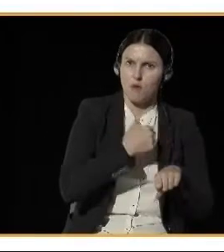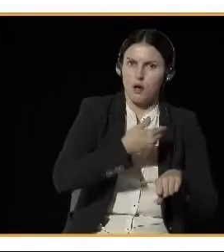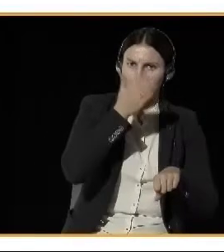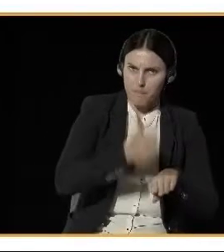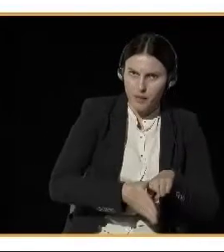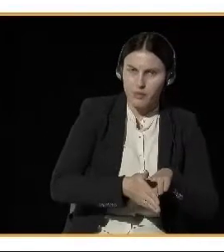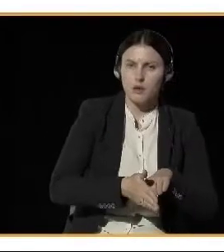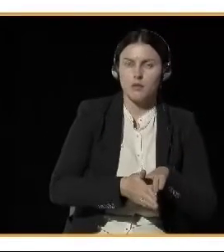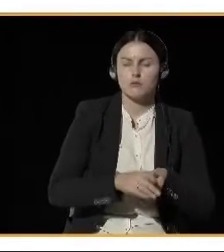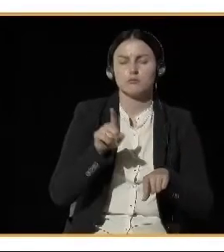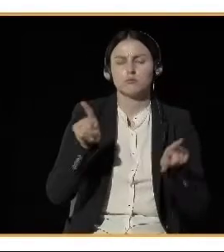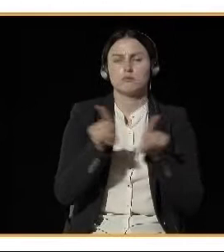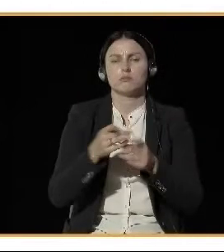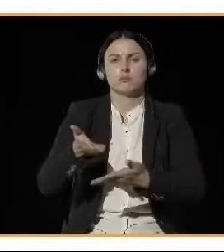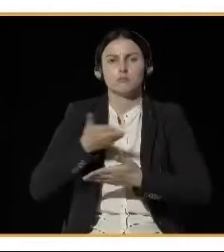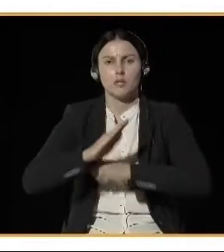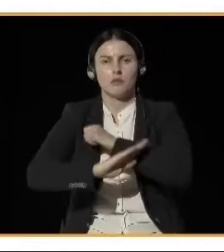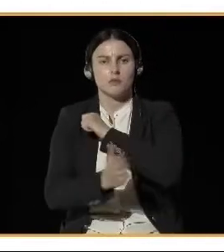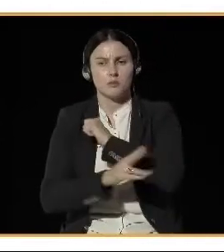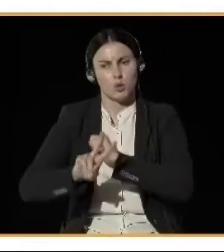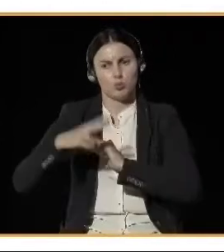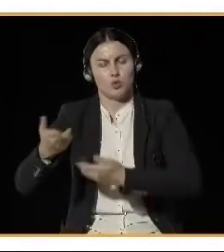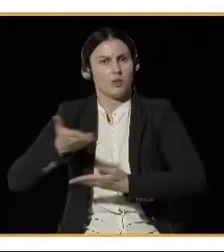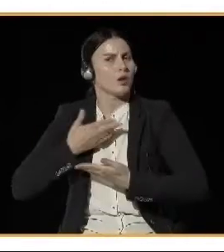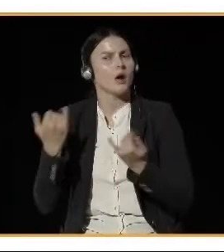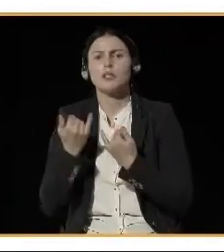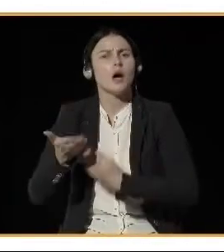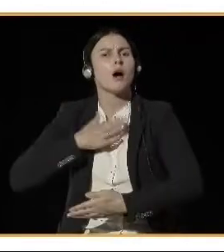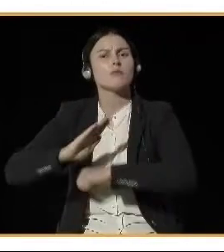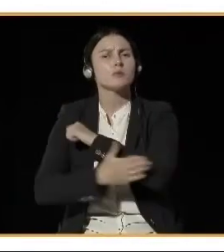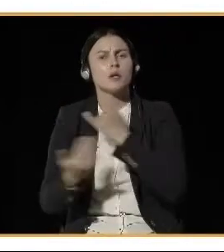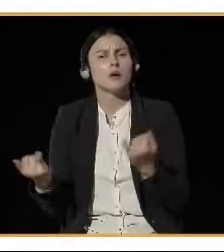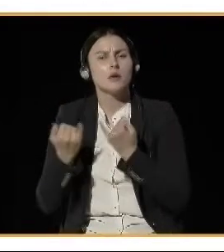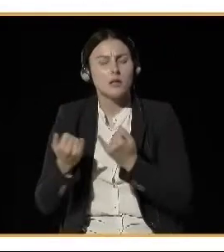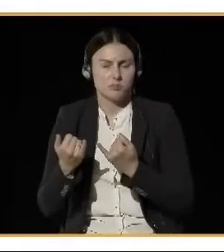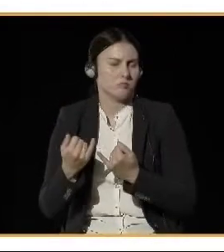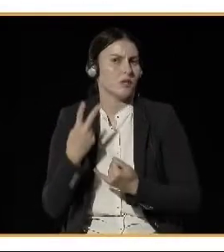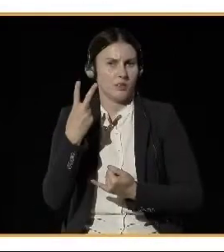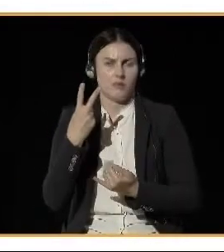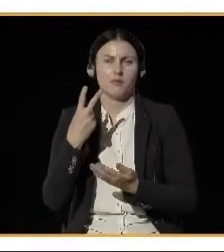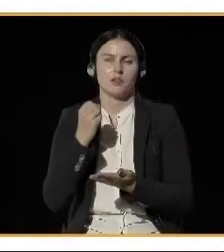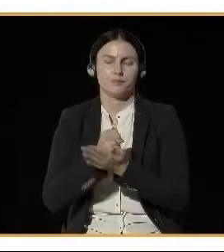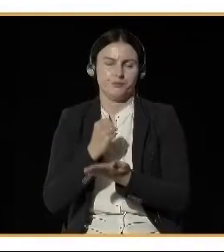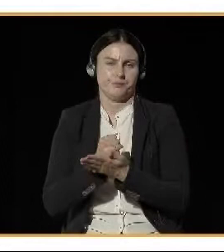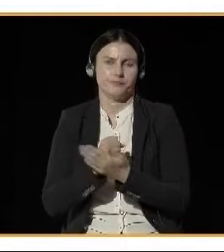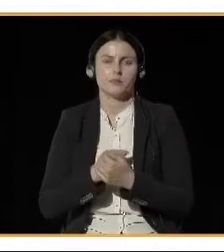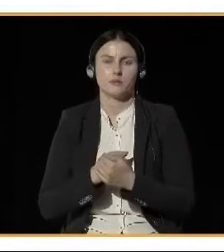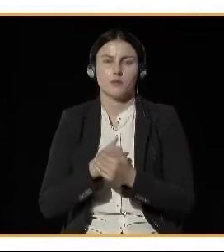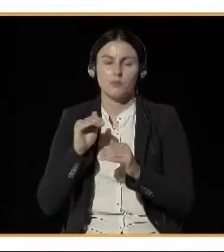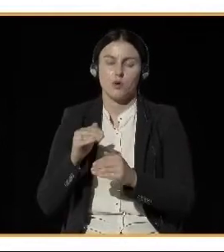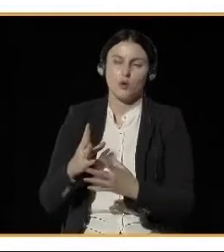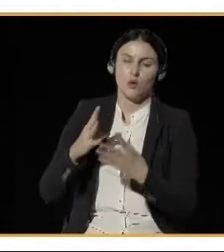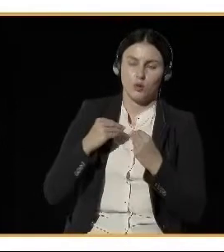receive also a support. What support? Two things. They can get both professional advice